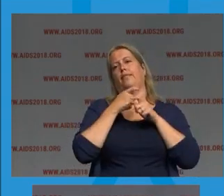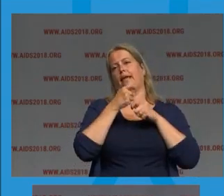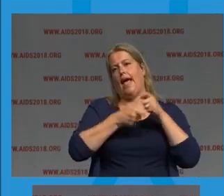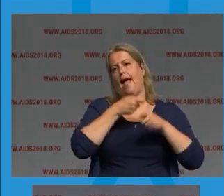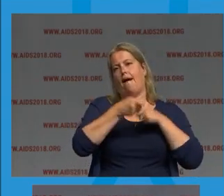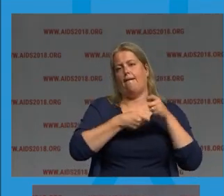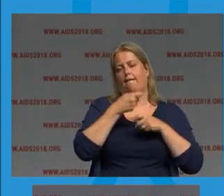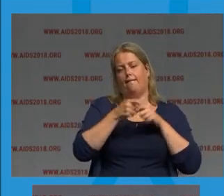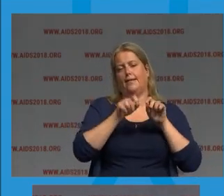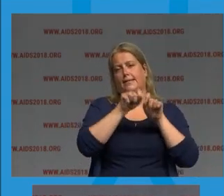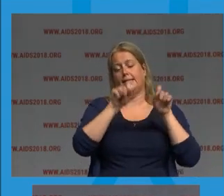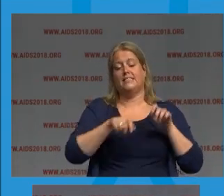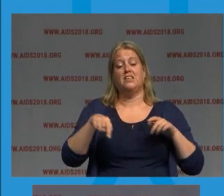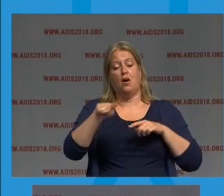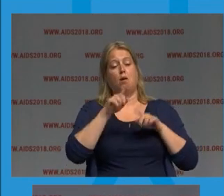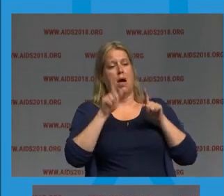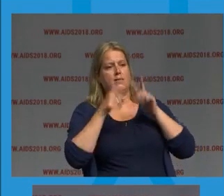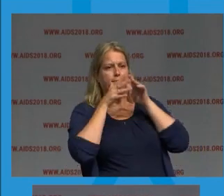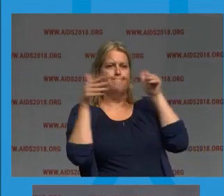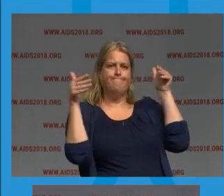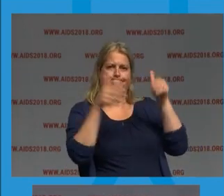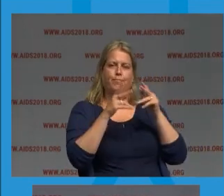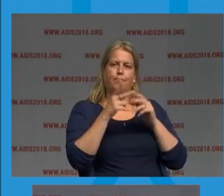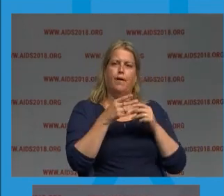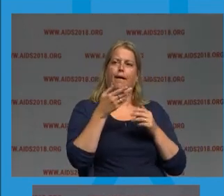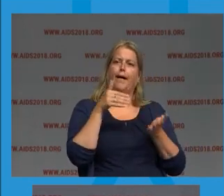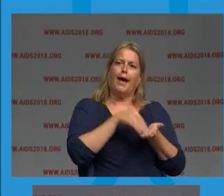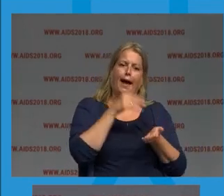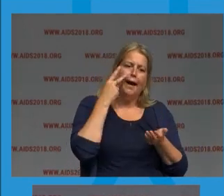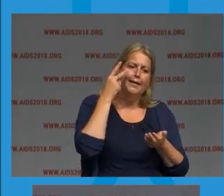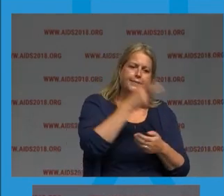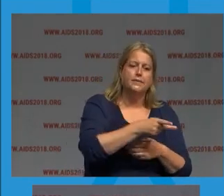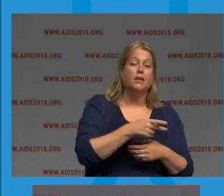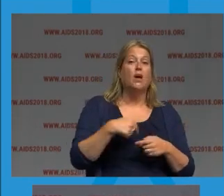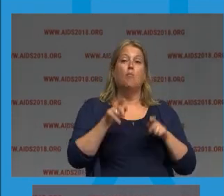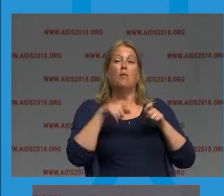be highlighted again in a setting that I think people would consider otherwise friendly.